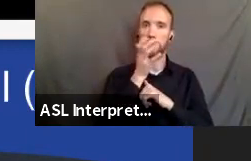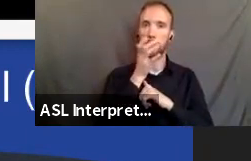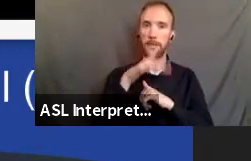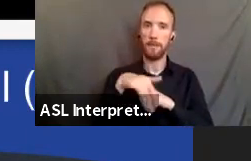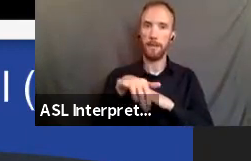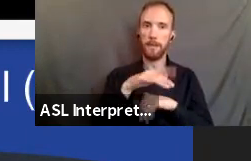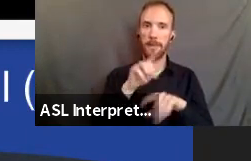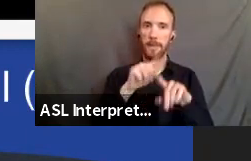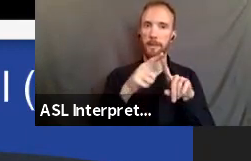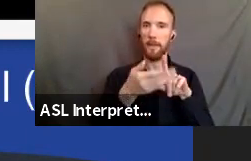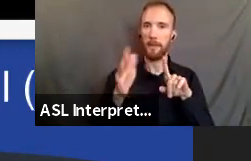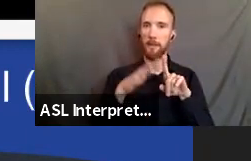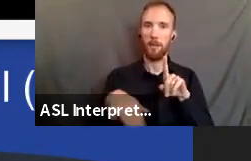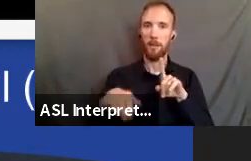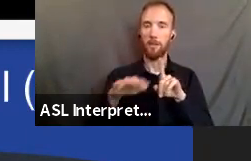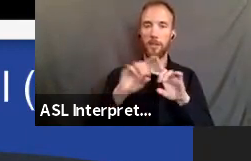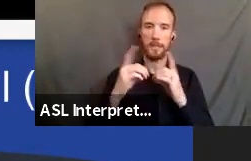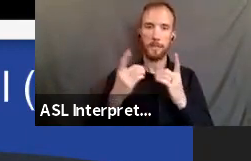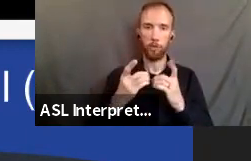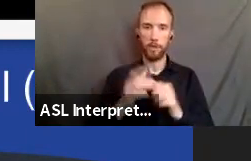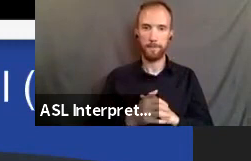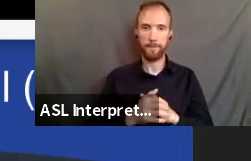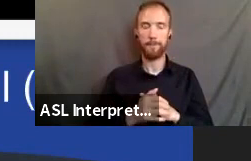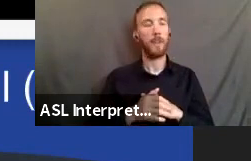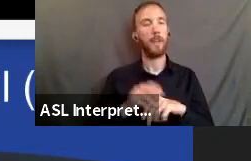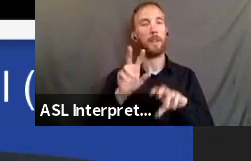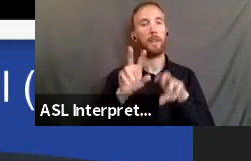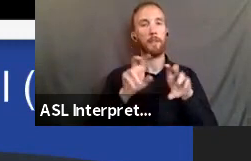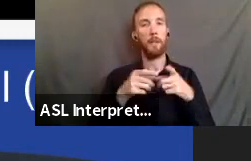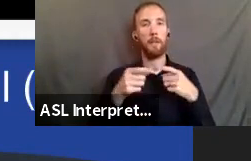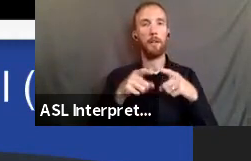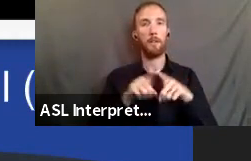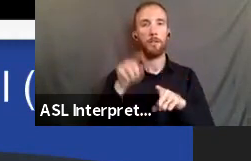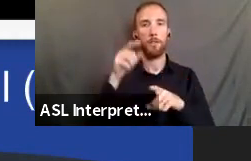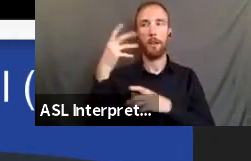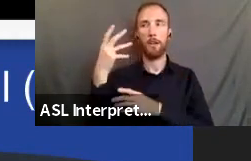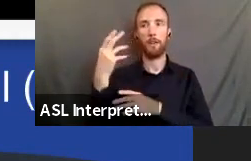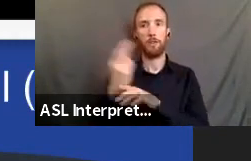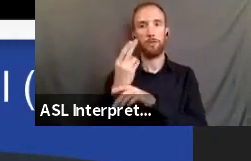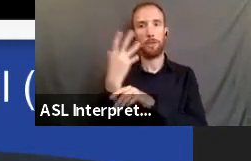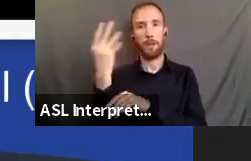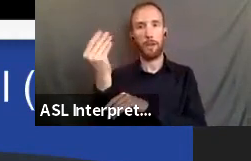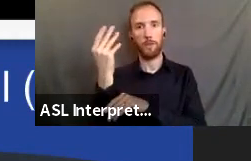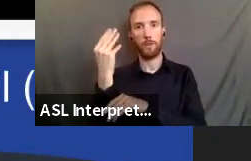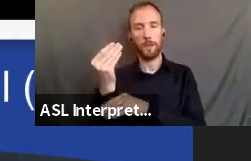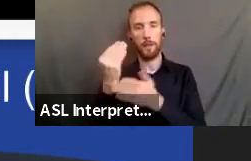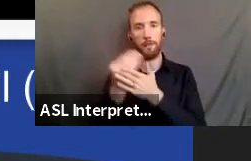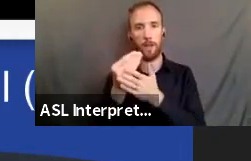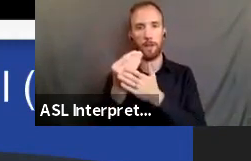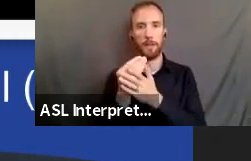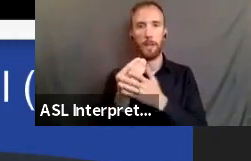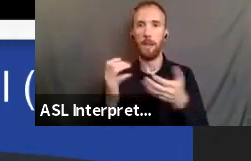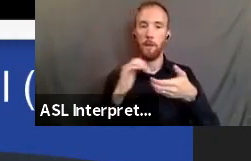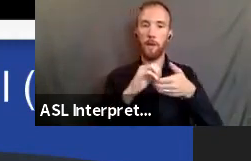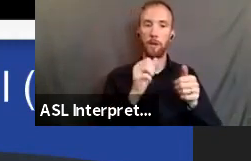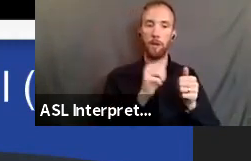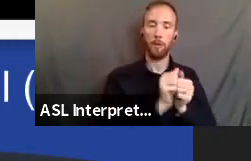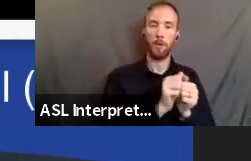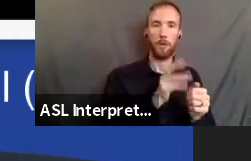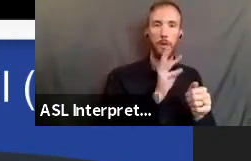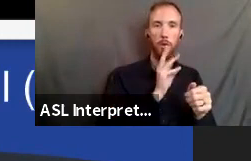across the district these investments also leverage external funding and partnerships with the department of water management and mrd